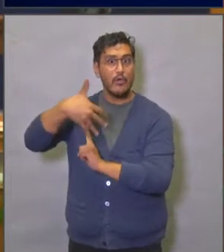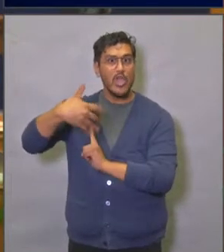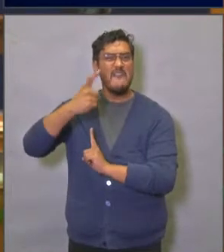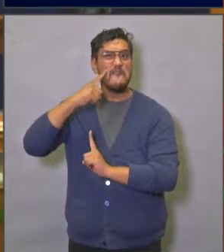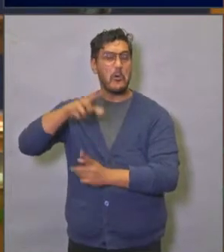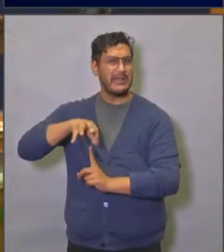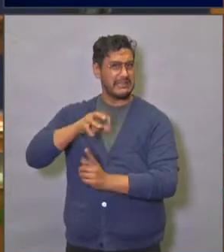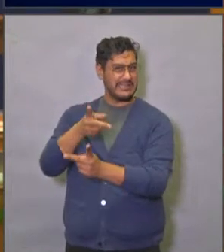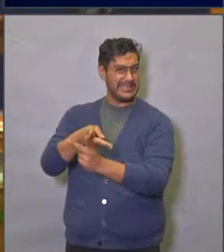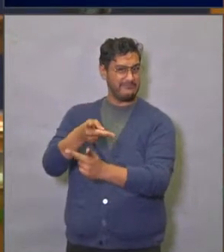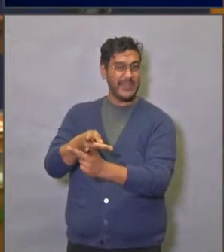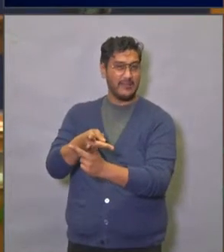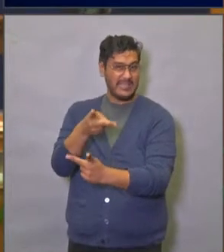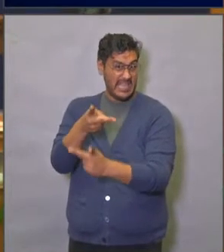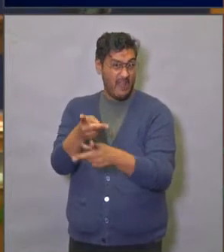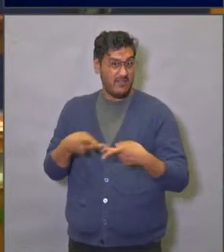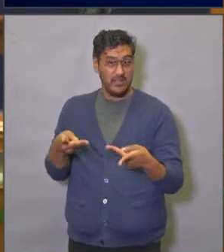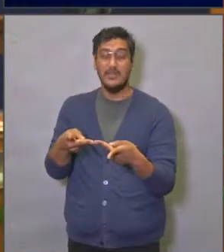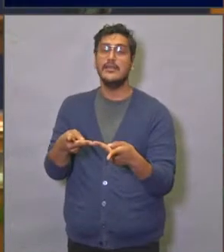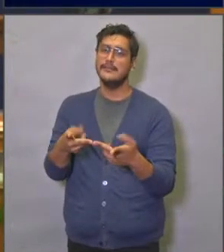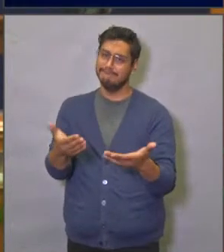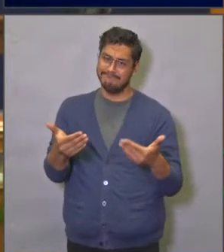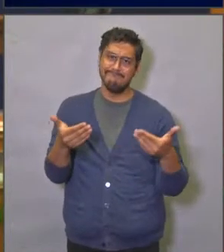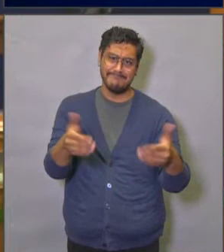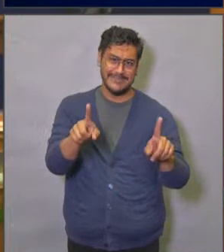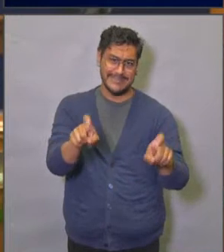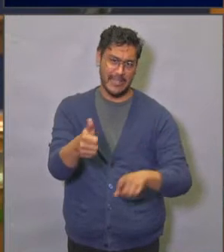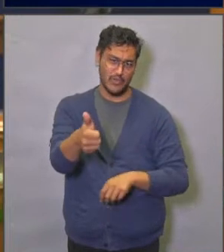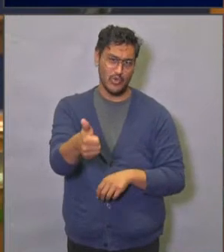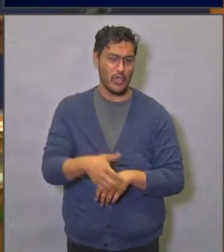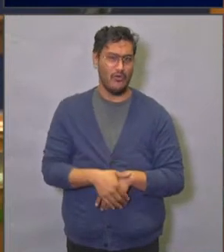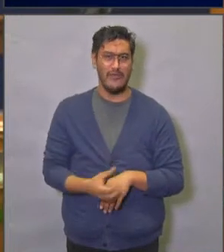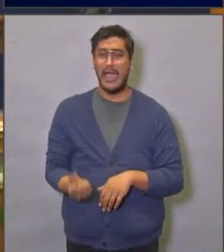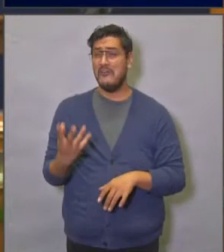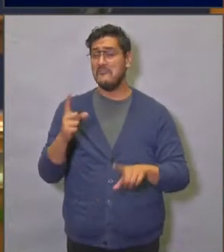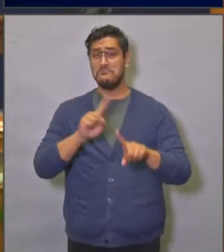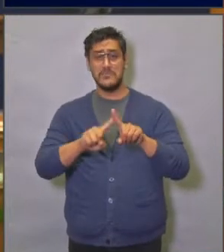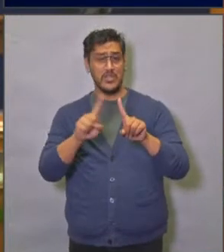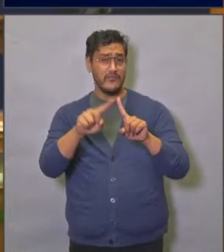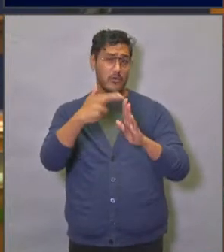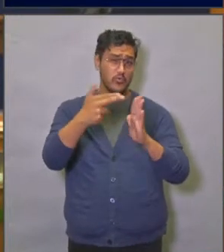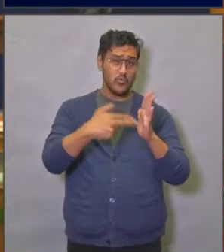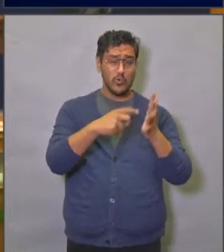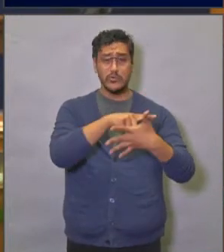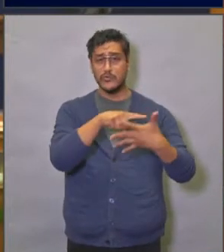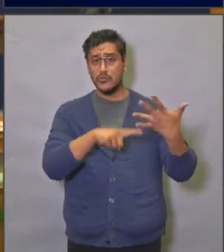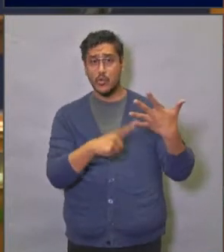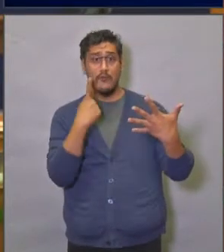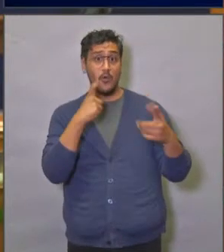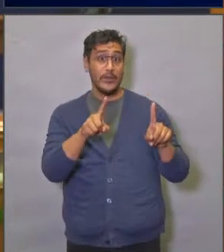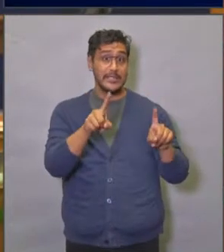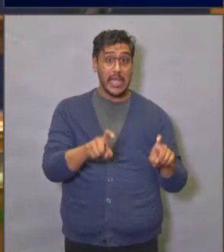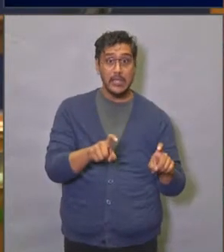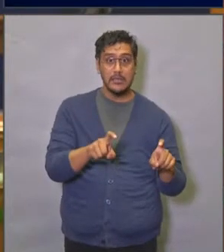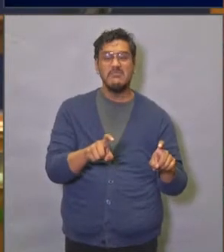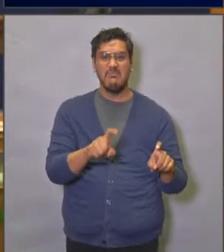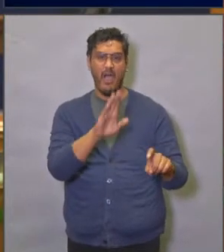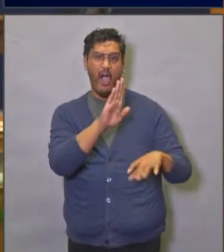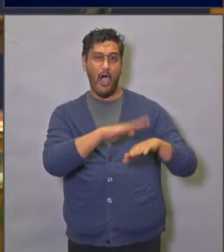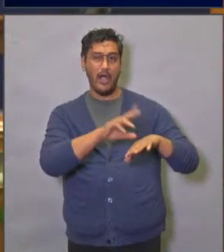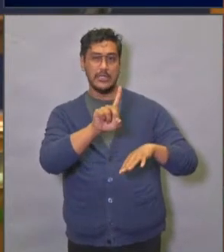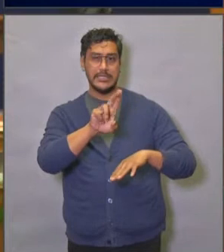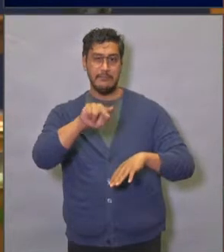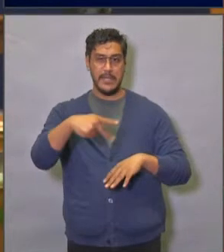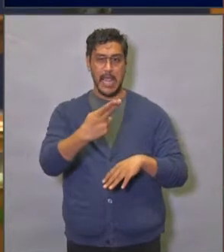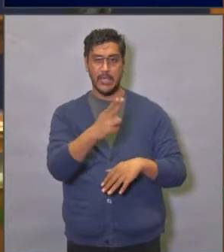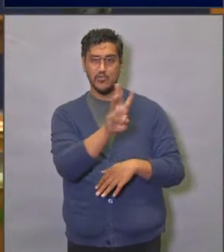facilities. There's a full set of guidance for requirements for testing and populations who would be prioritized for testing on the LA County DPH website, as